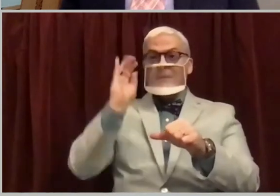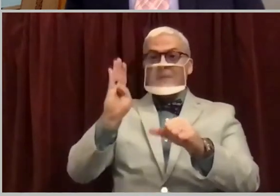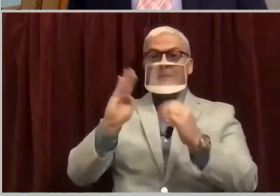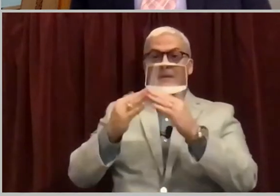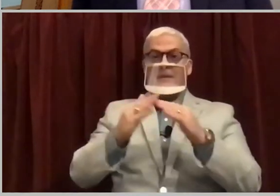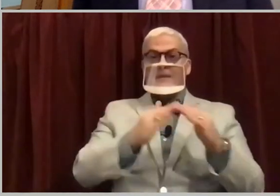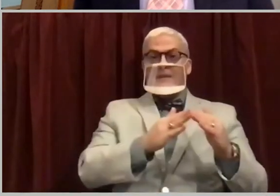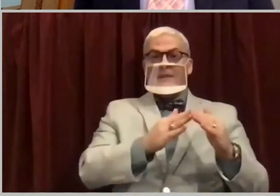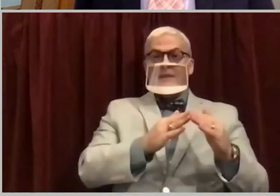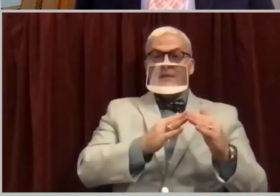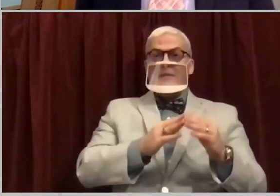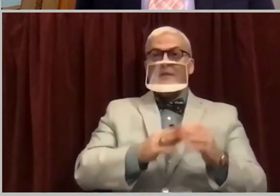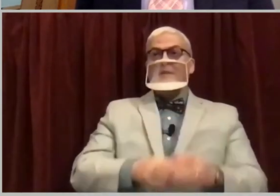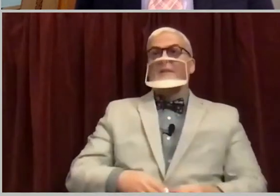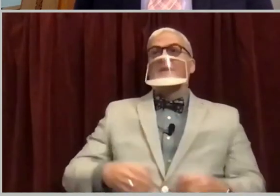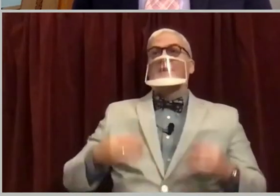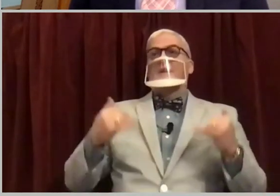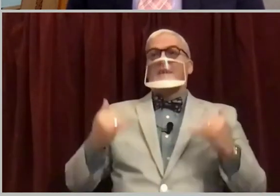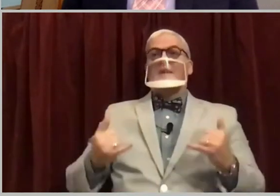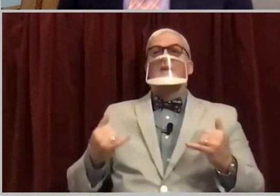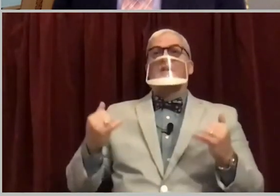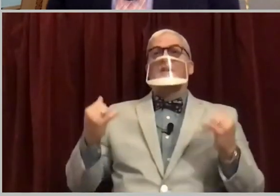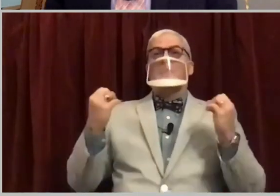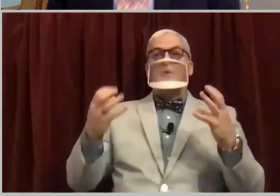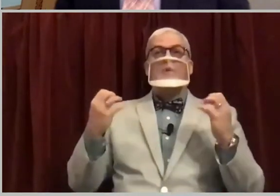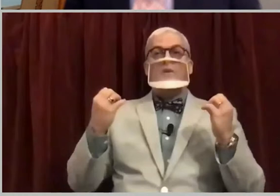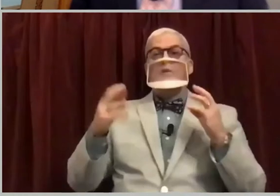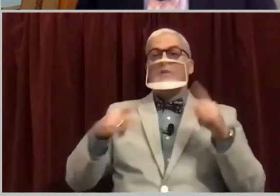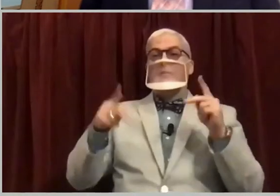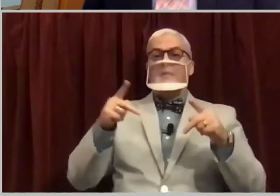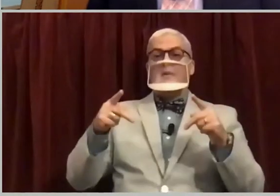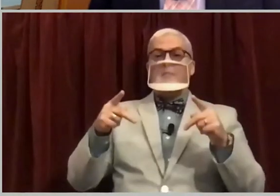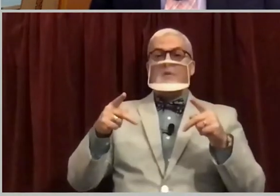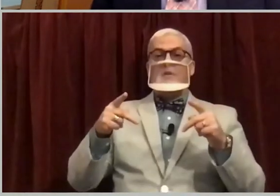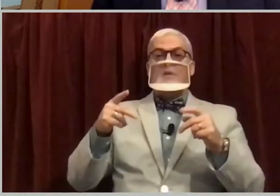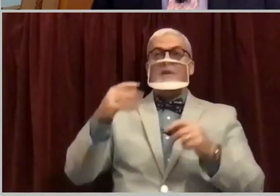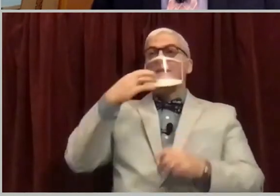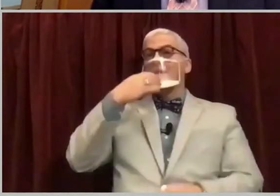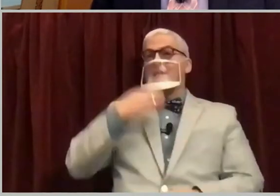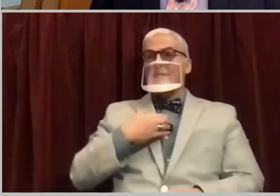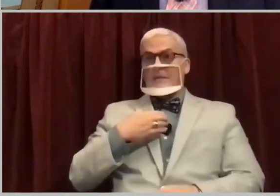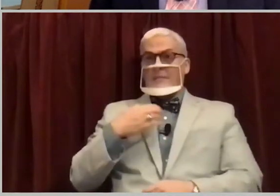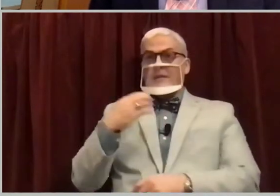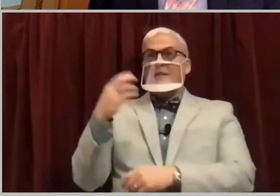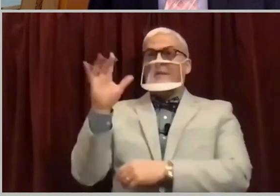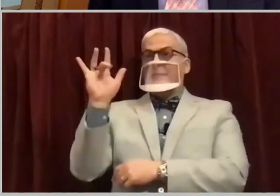over 2 billion people across the world will celebrate December 25th, Christmas,